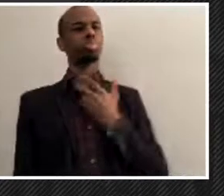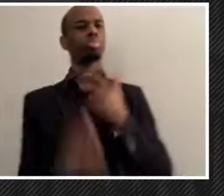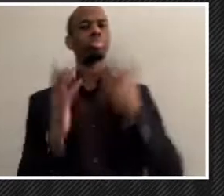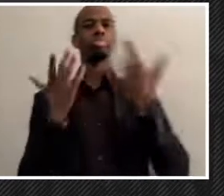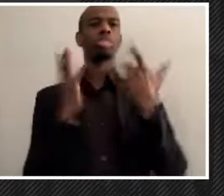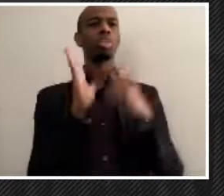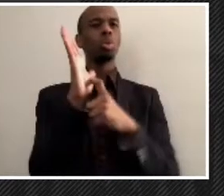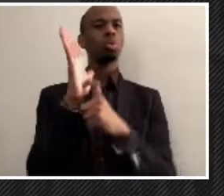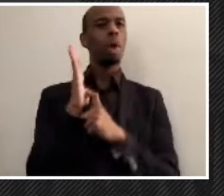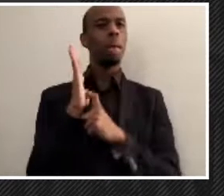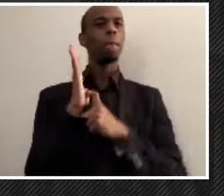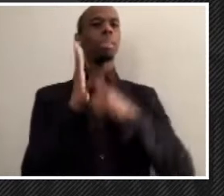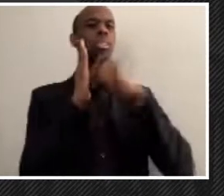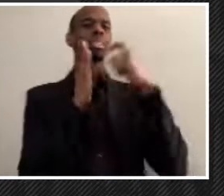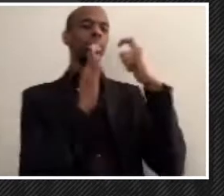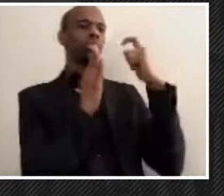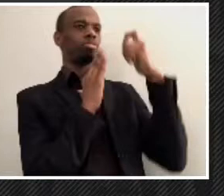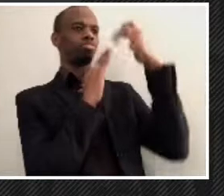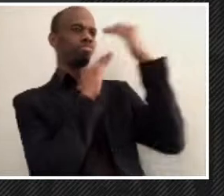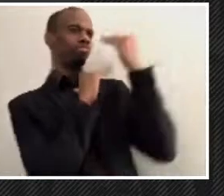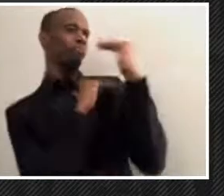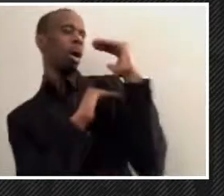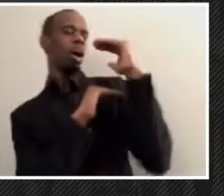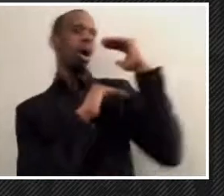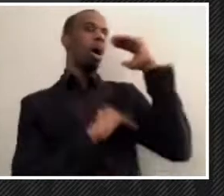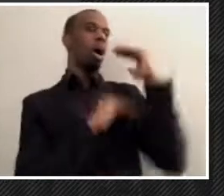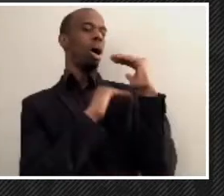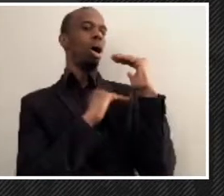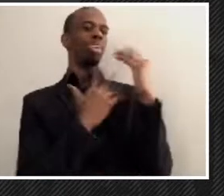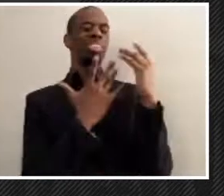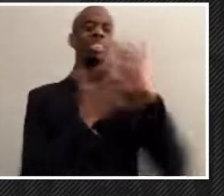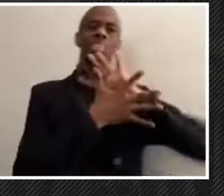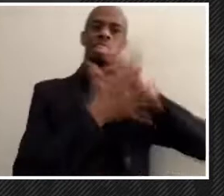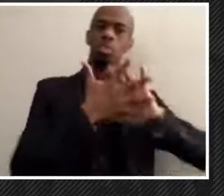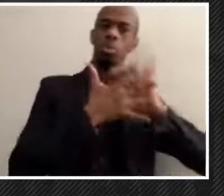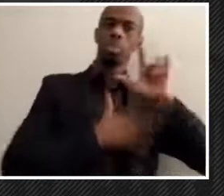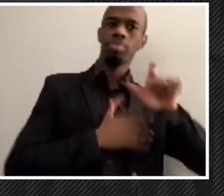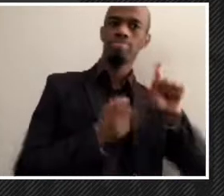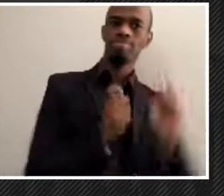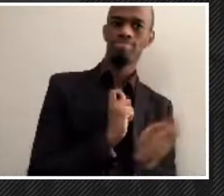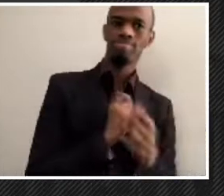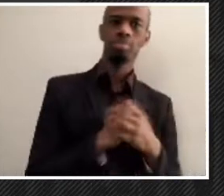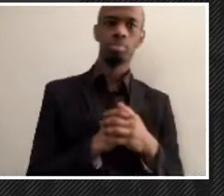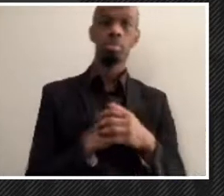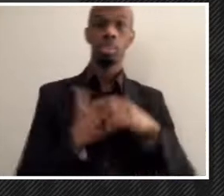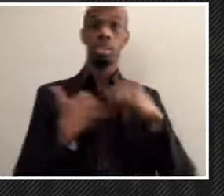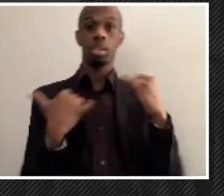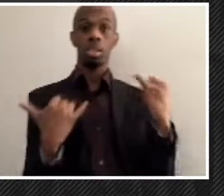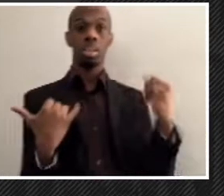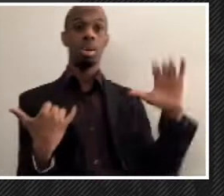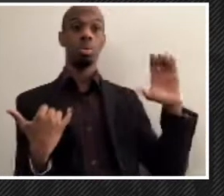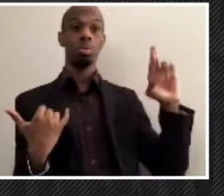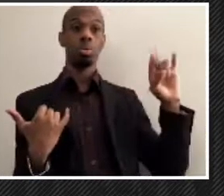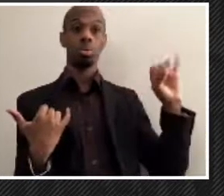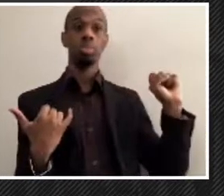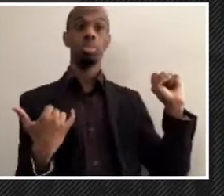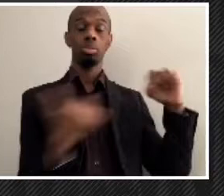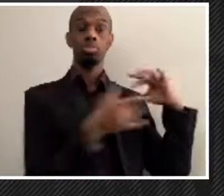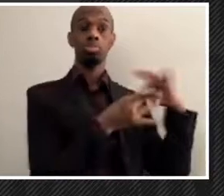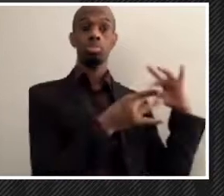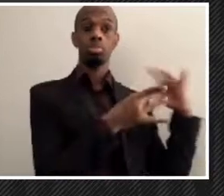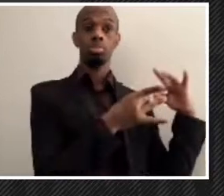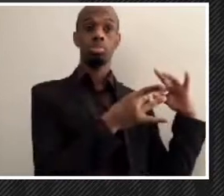I think this is a very important question, so I want to hear from all the brothers. Yusuf, could you talk about your road? Yeah, you